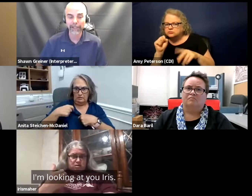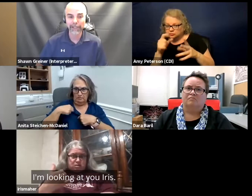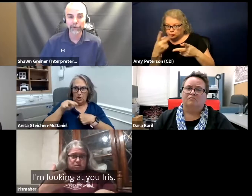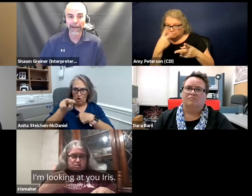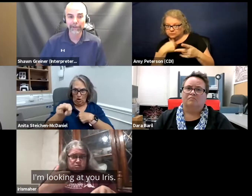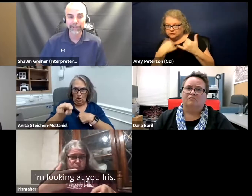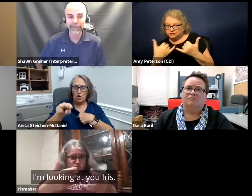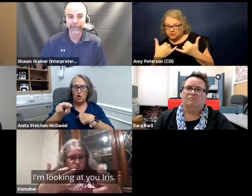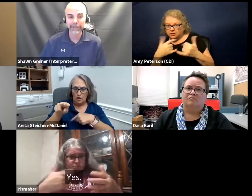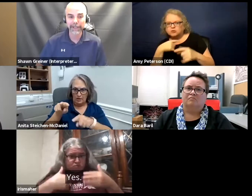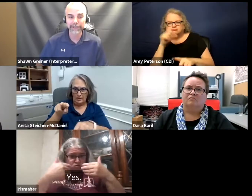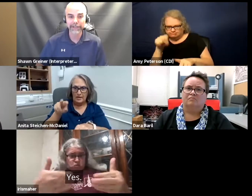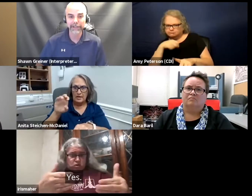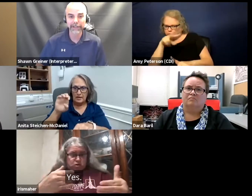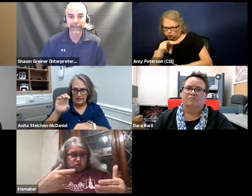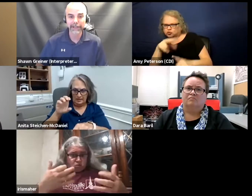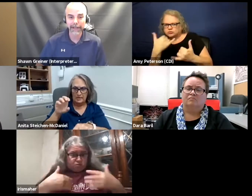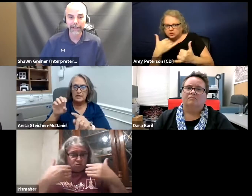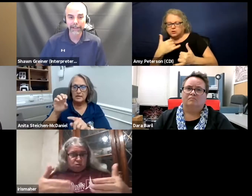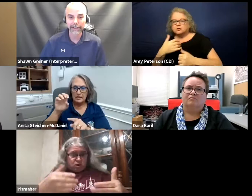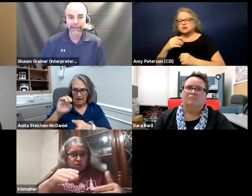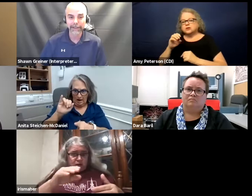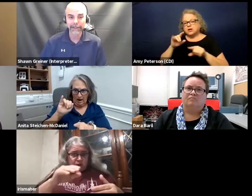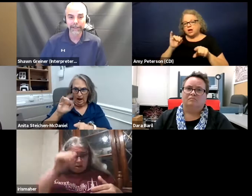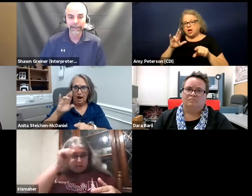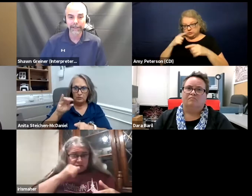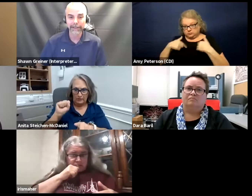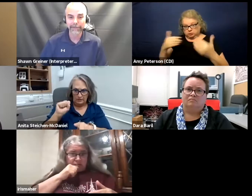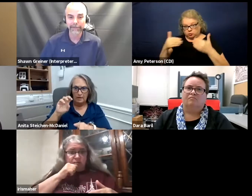I'm looking at you, Iris. Yes.